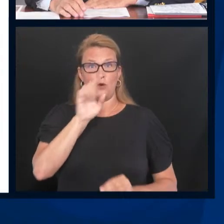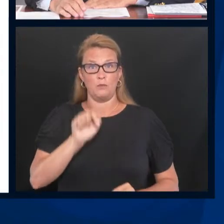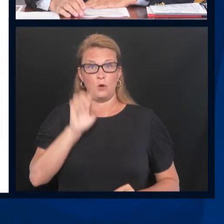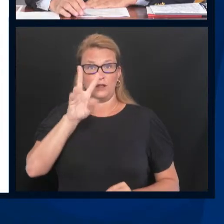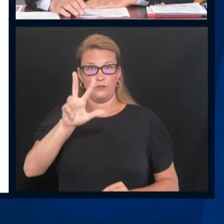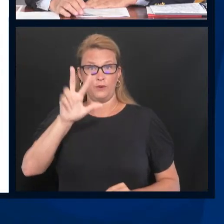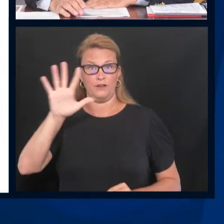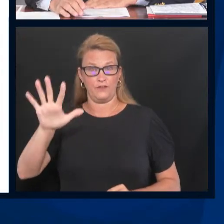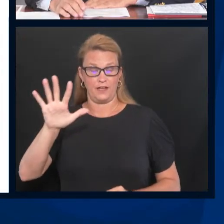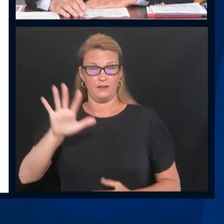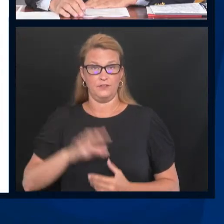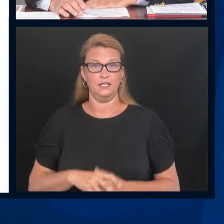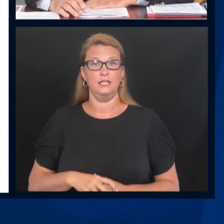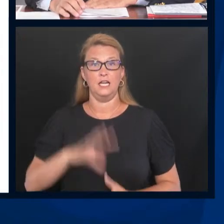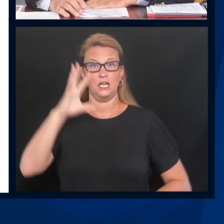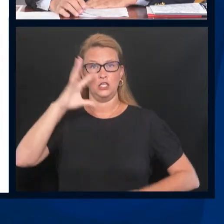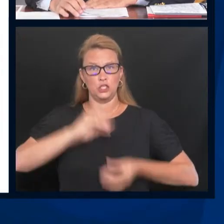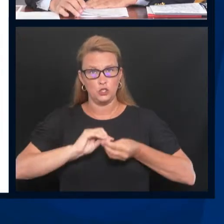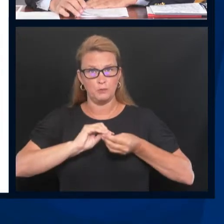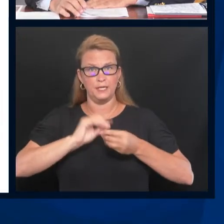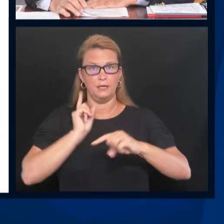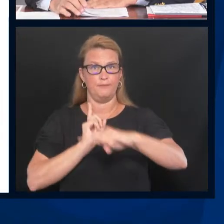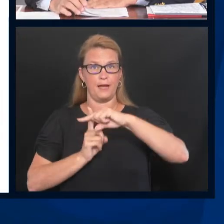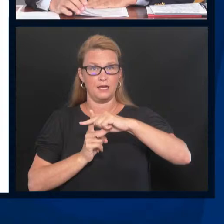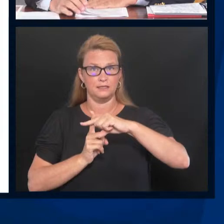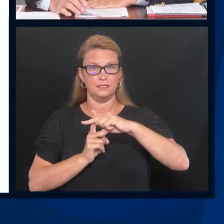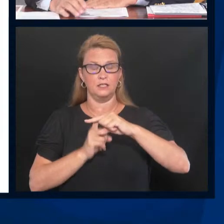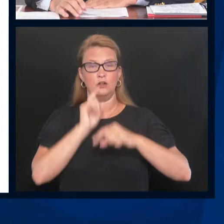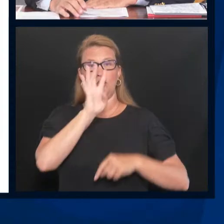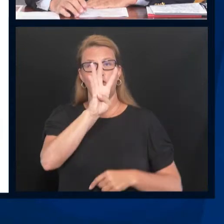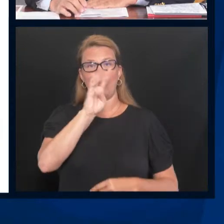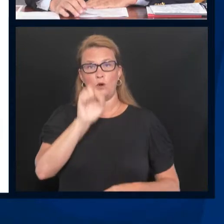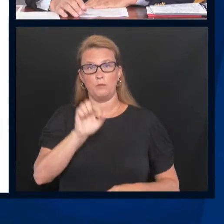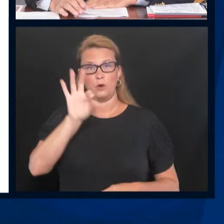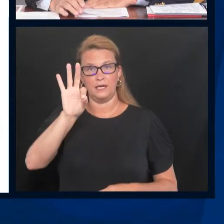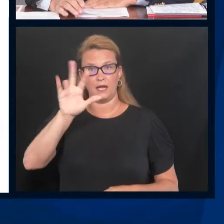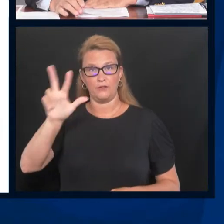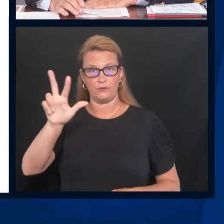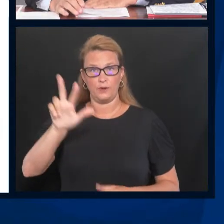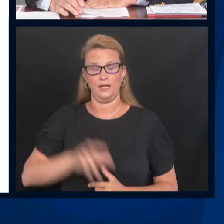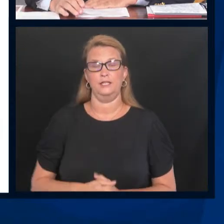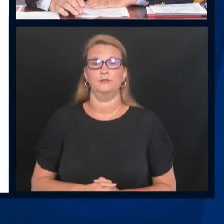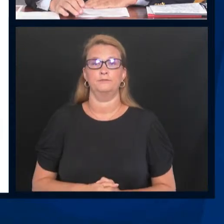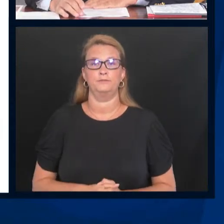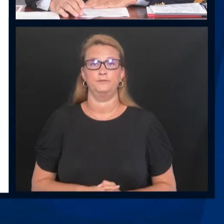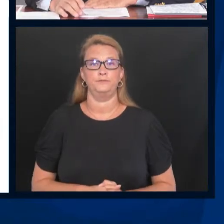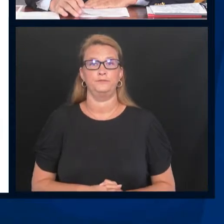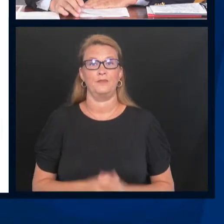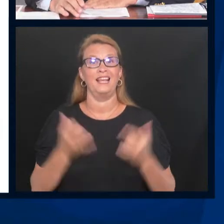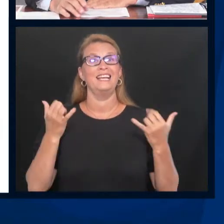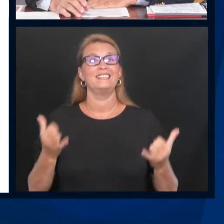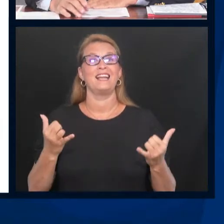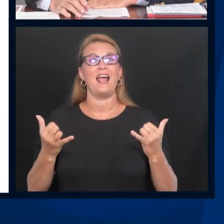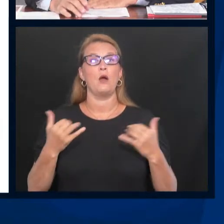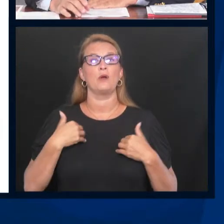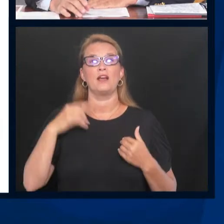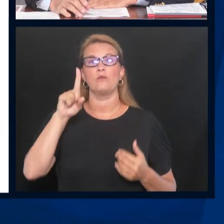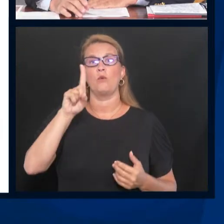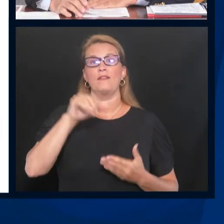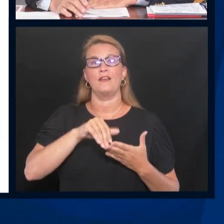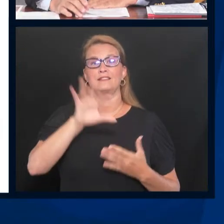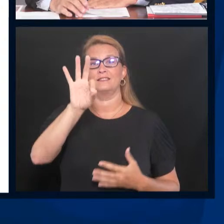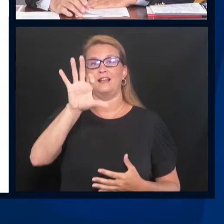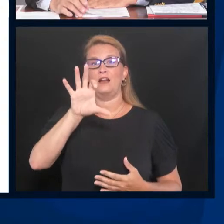4.35. Our cumulative positive is at 4.93. We have now